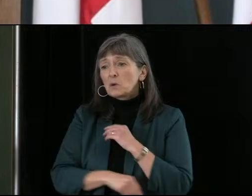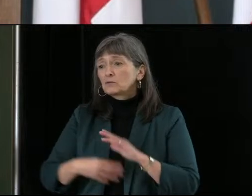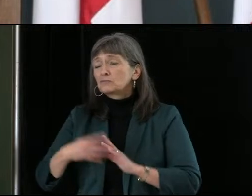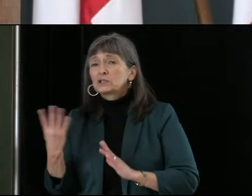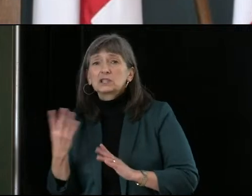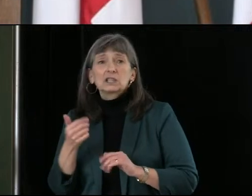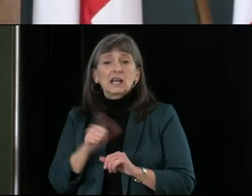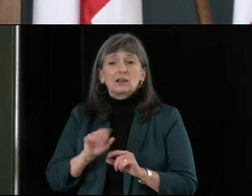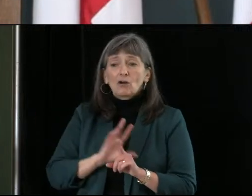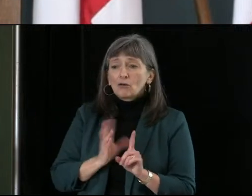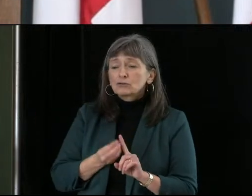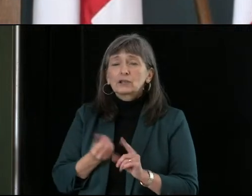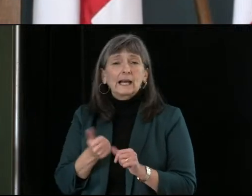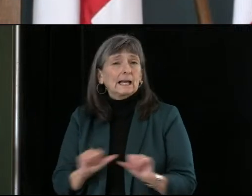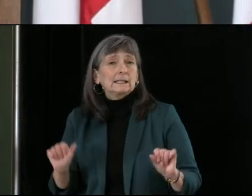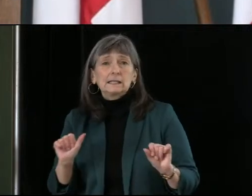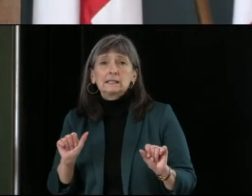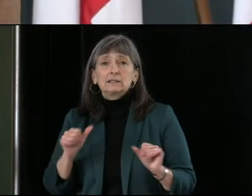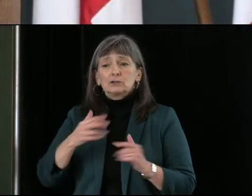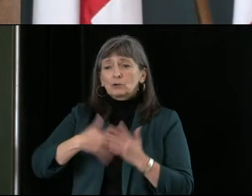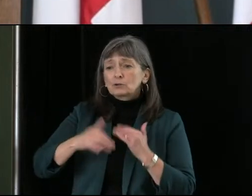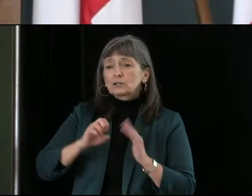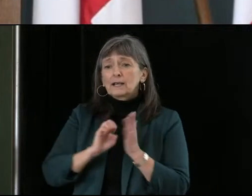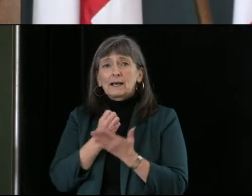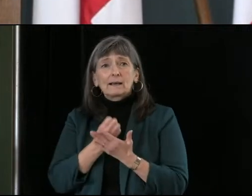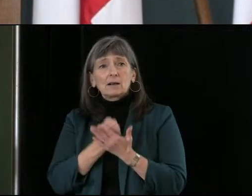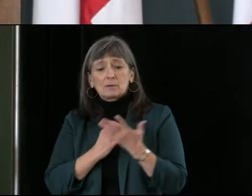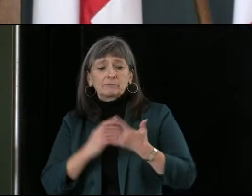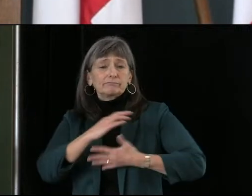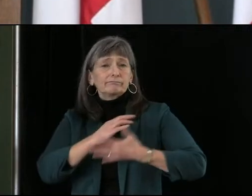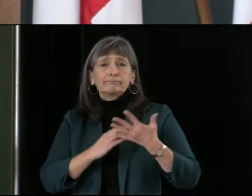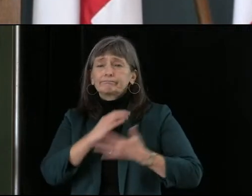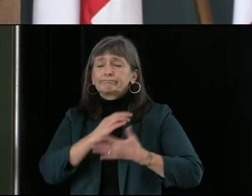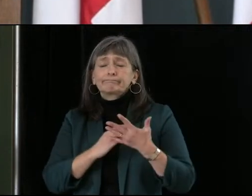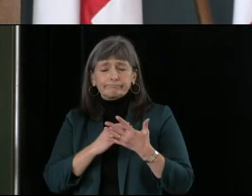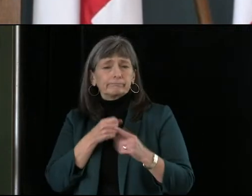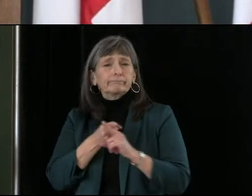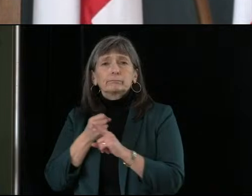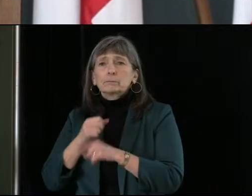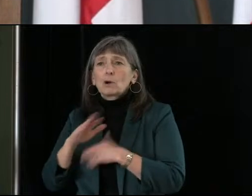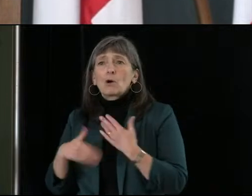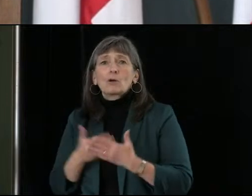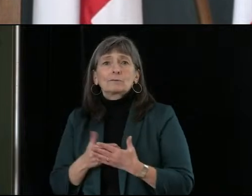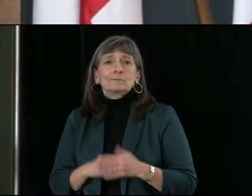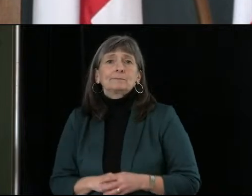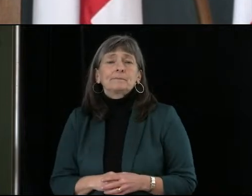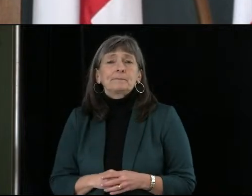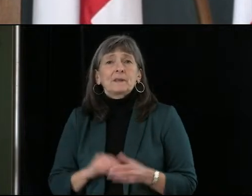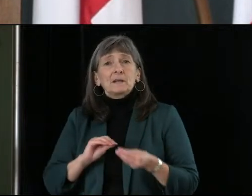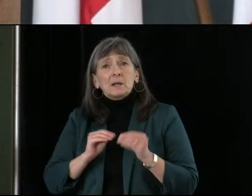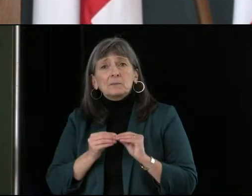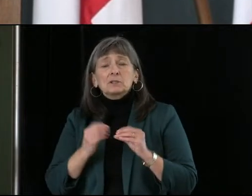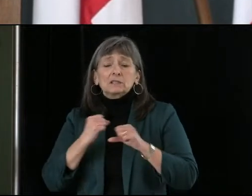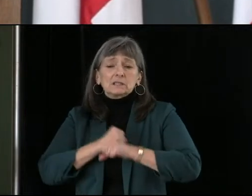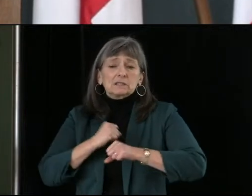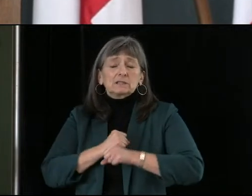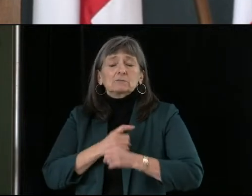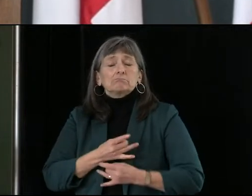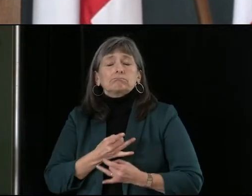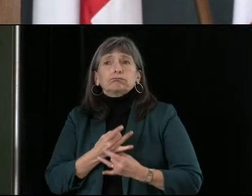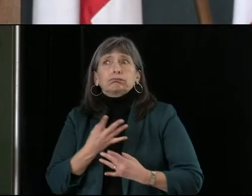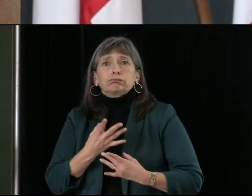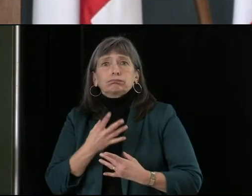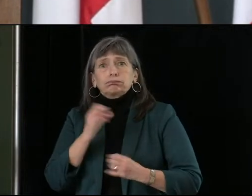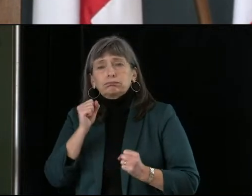borders, cultures, and socioeconomic statuses. The statistics are alarming and the stories are